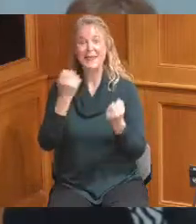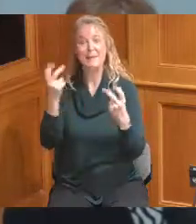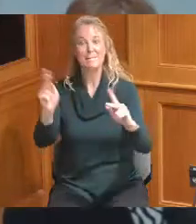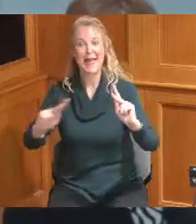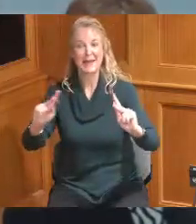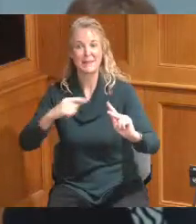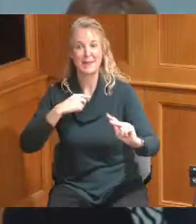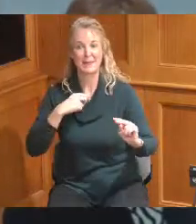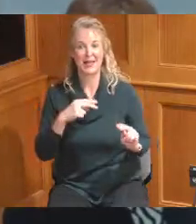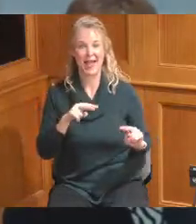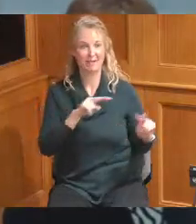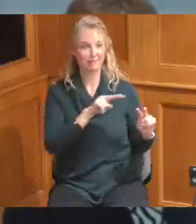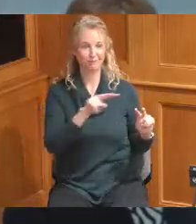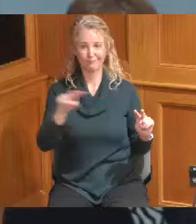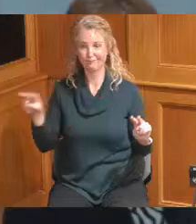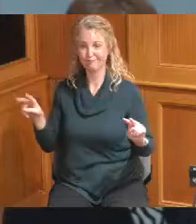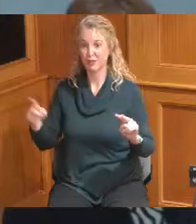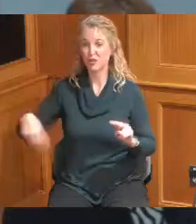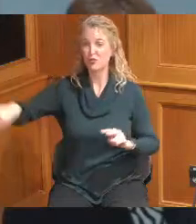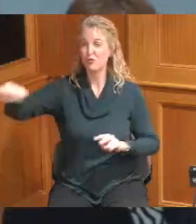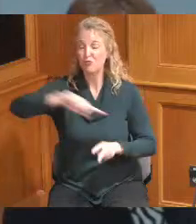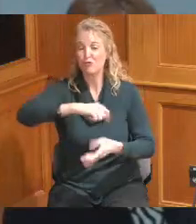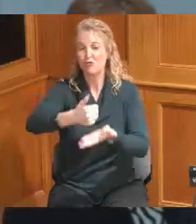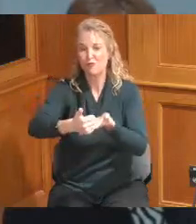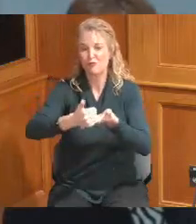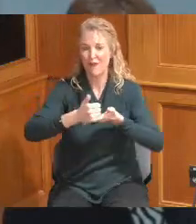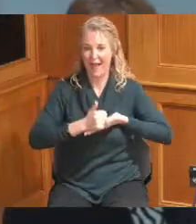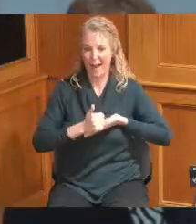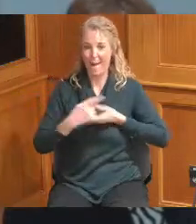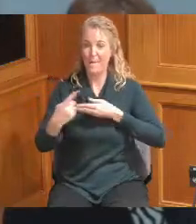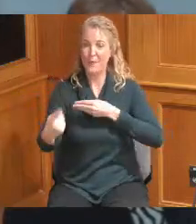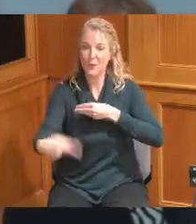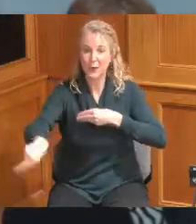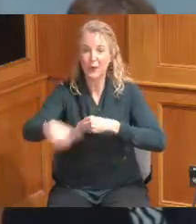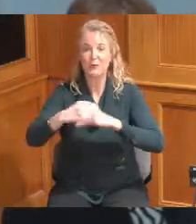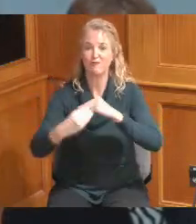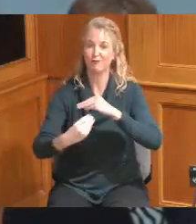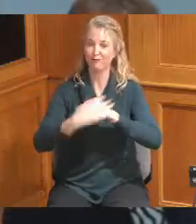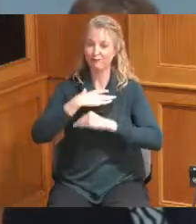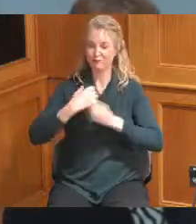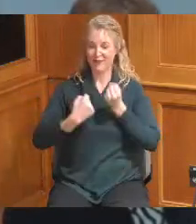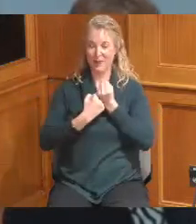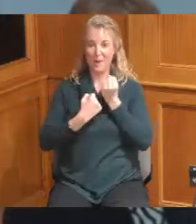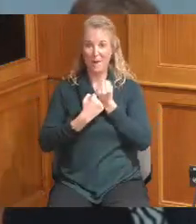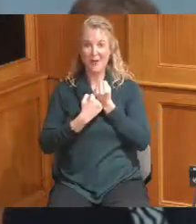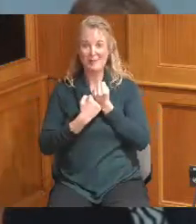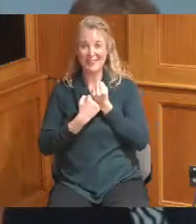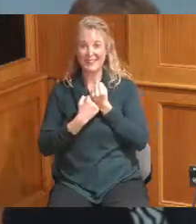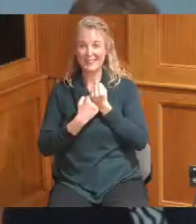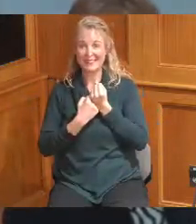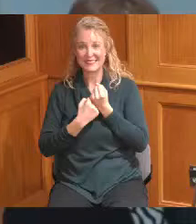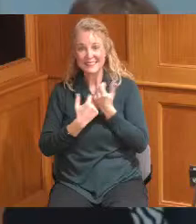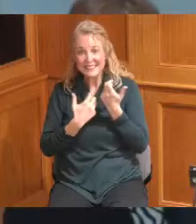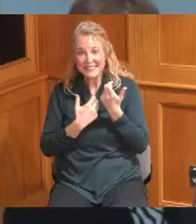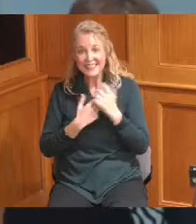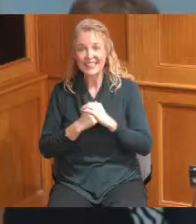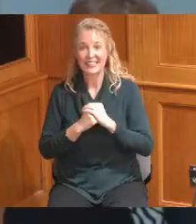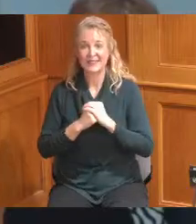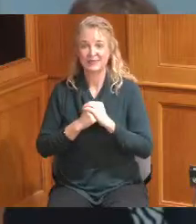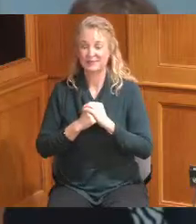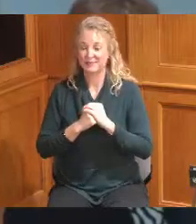people I'm looking at who have held my hand and have given me advice and have supported me. And